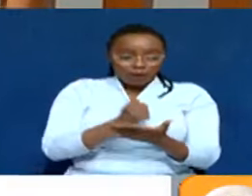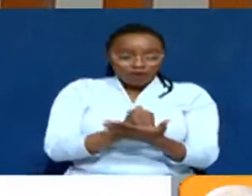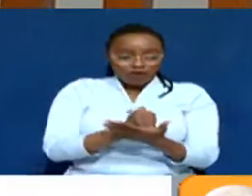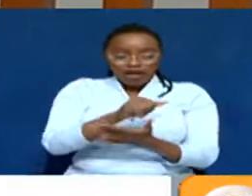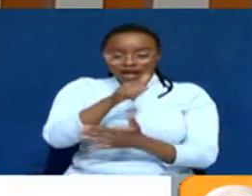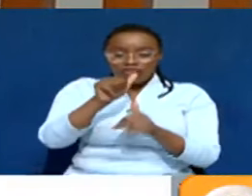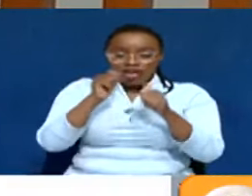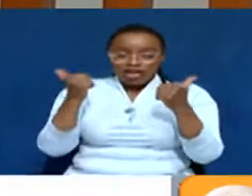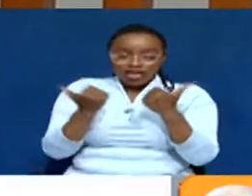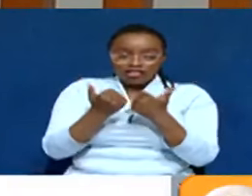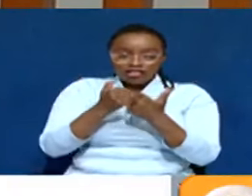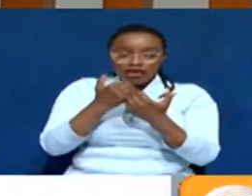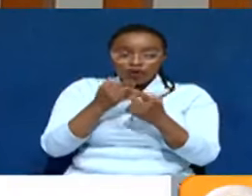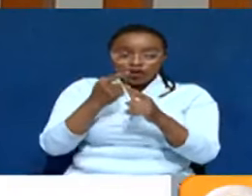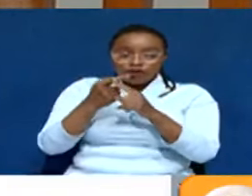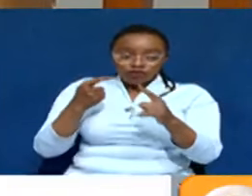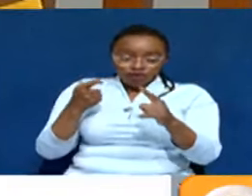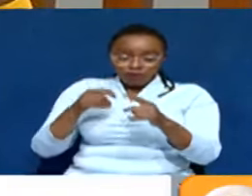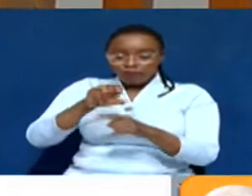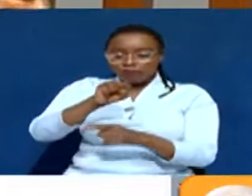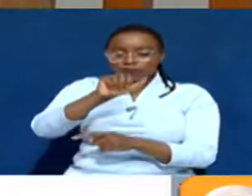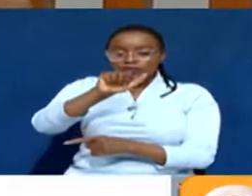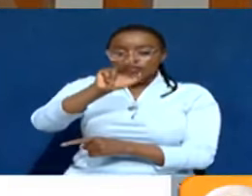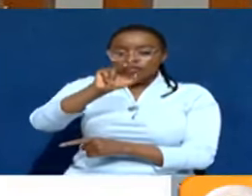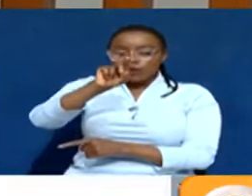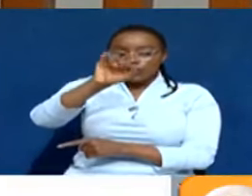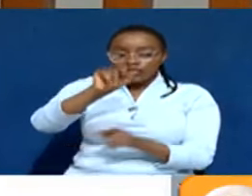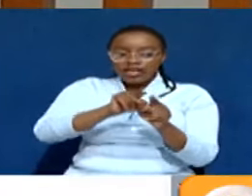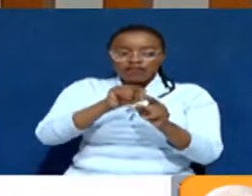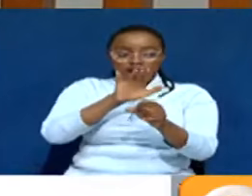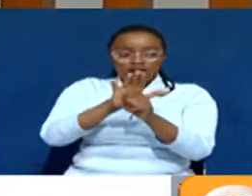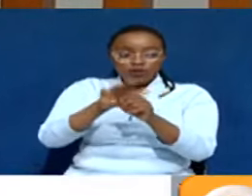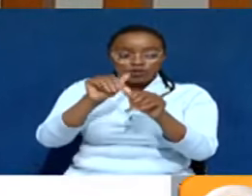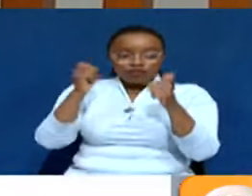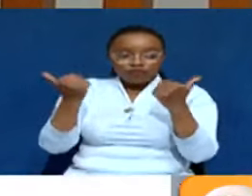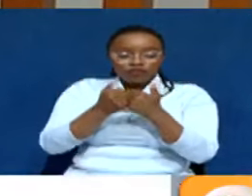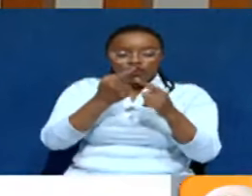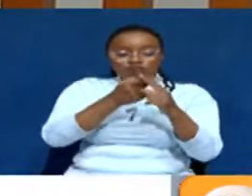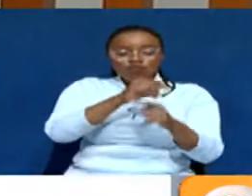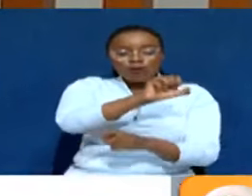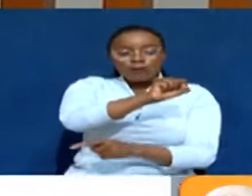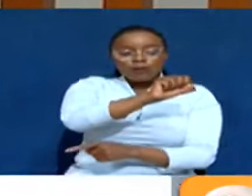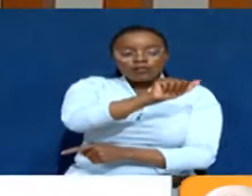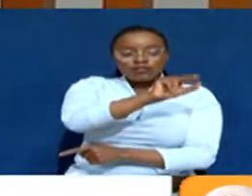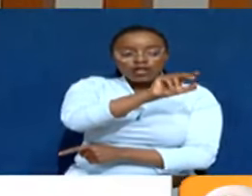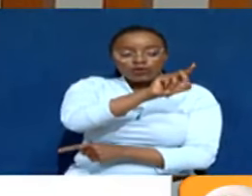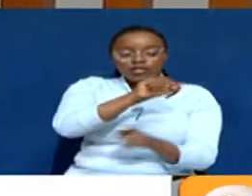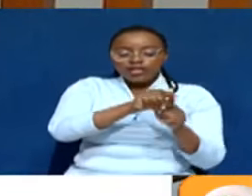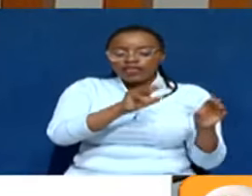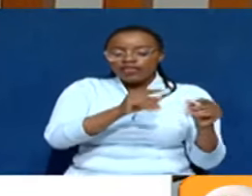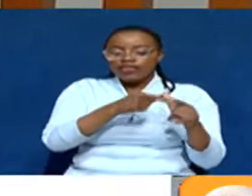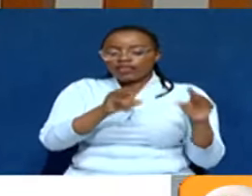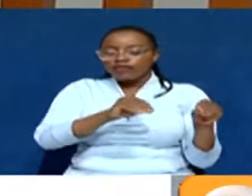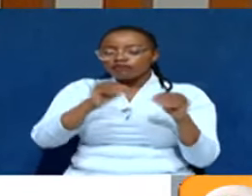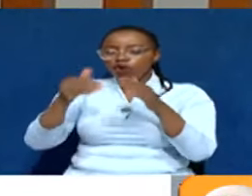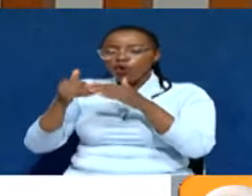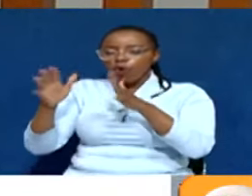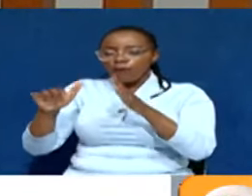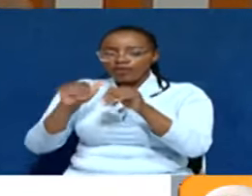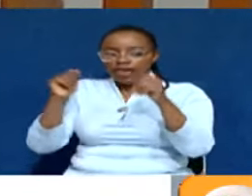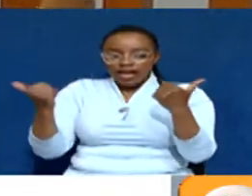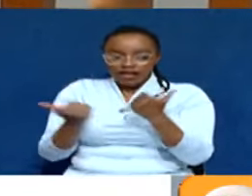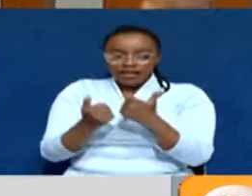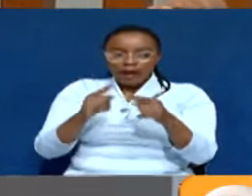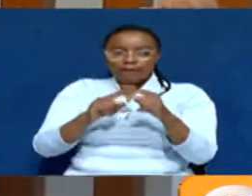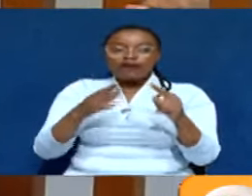some other agents that came from Saudi Arabia. Mm. Most agents, but it's true, they came from Saudi Arabia and then they opened agencies.